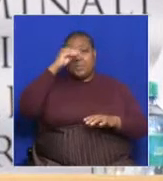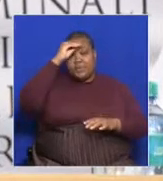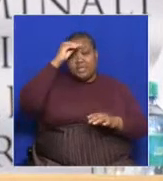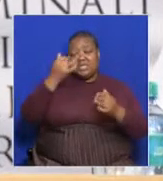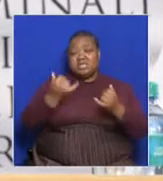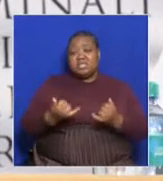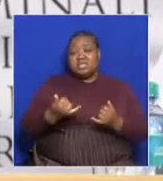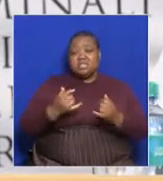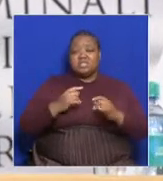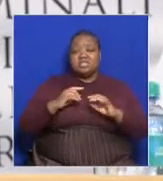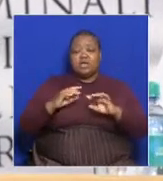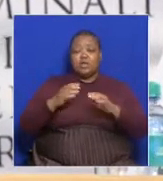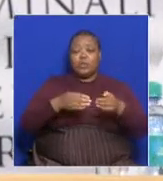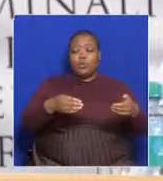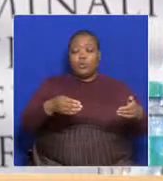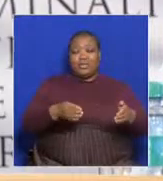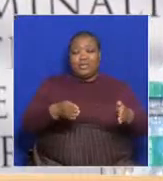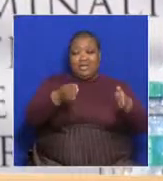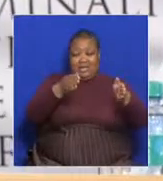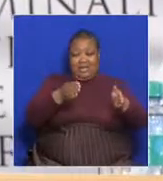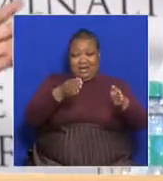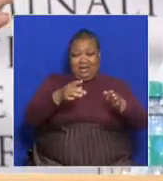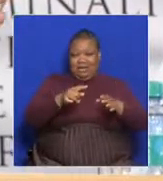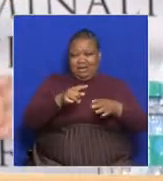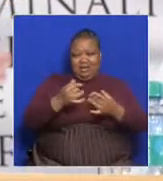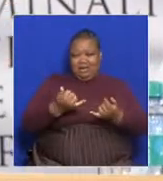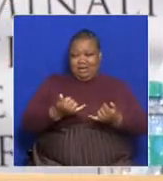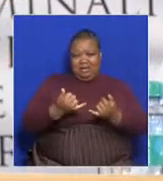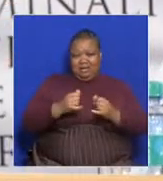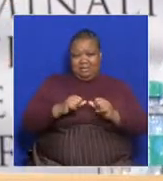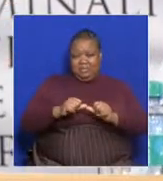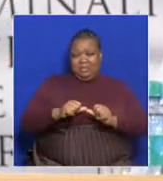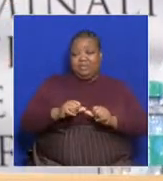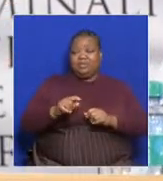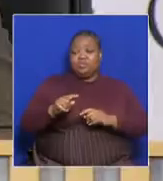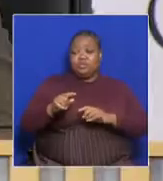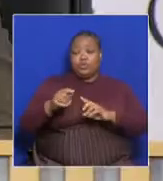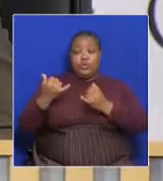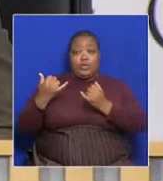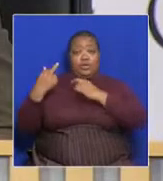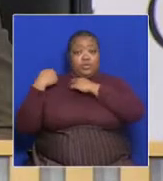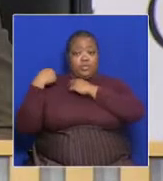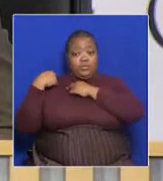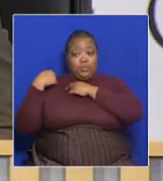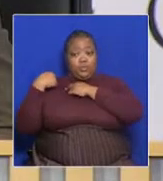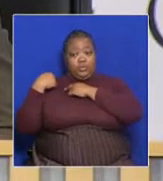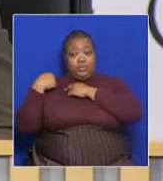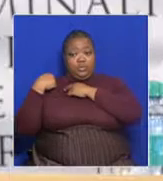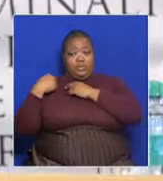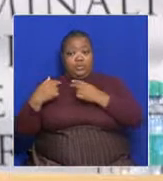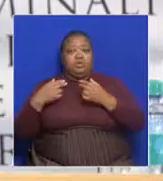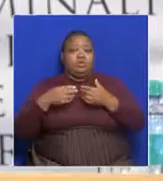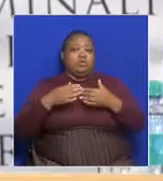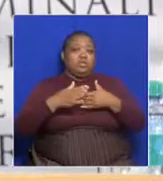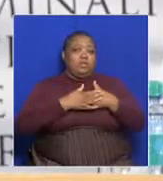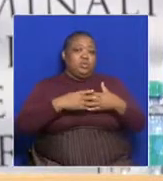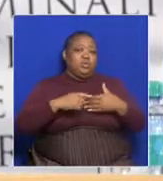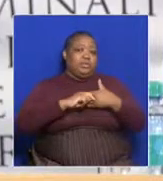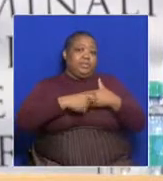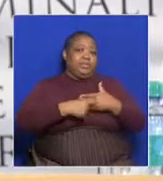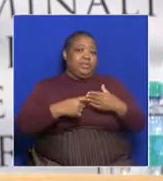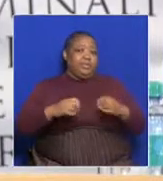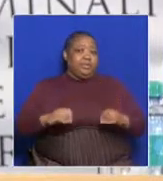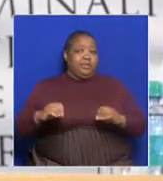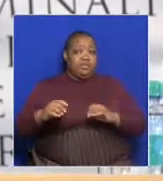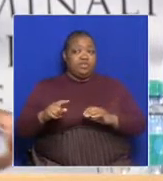agent then takes full responsibility of the unsealed container at that point. That is correct. And that is the reason why I can't find reference to the correct. third